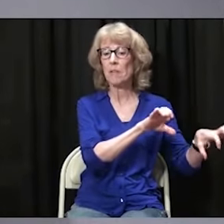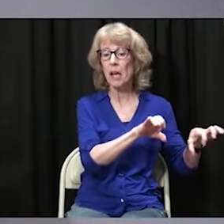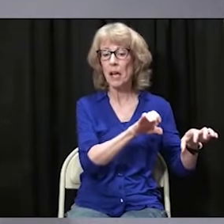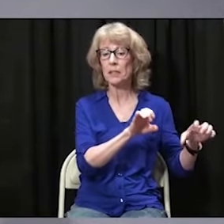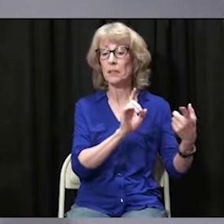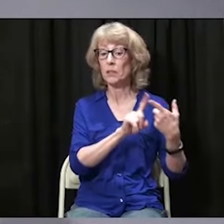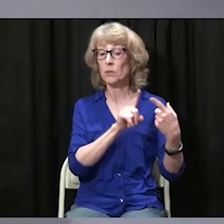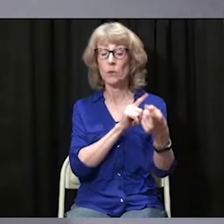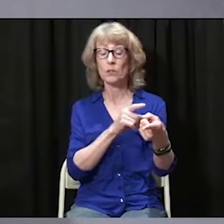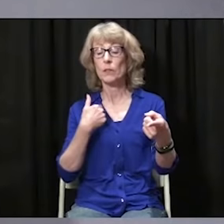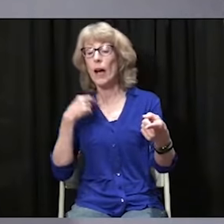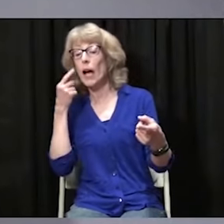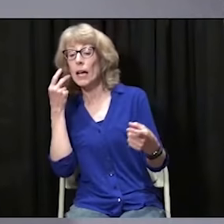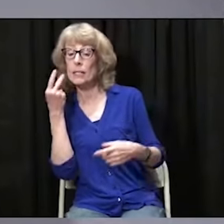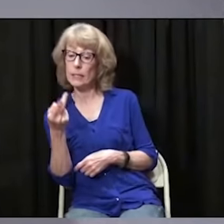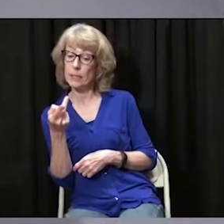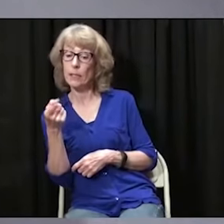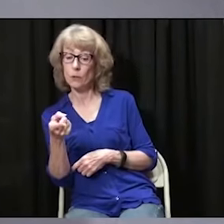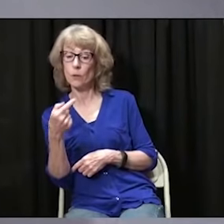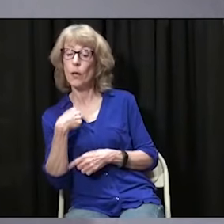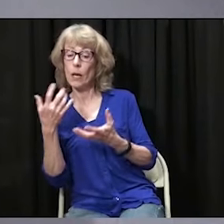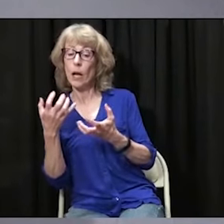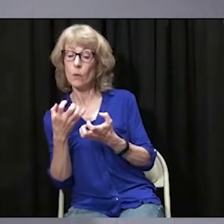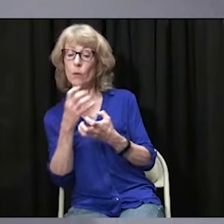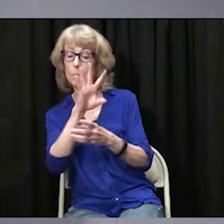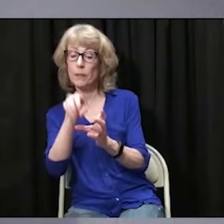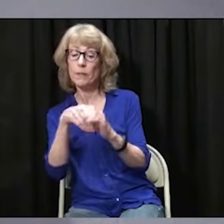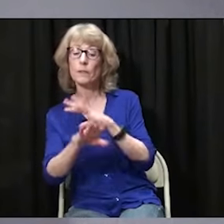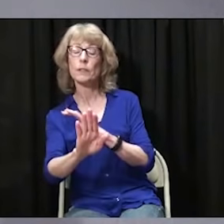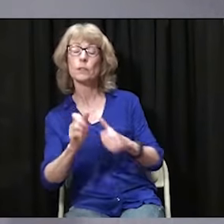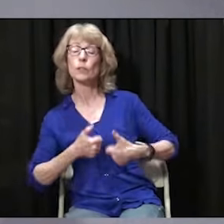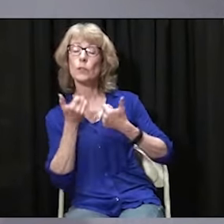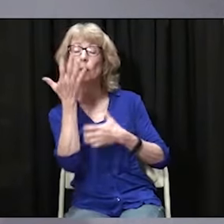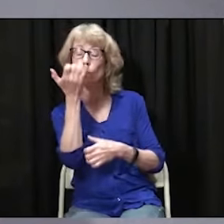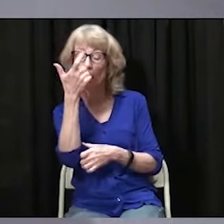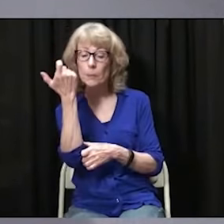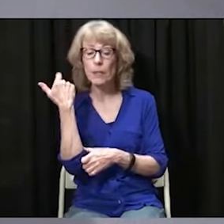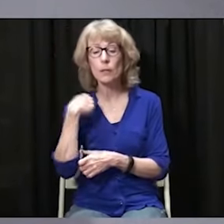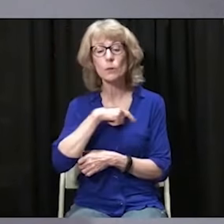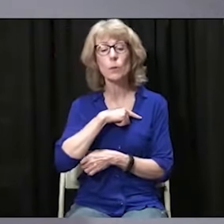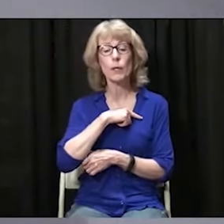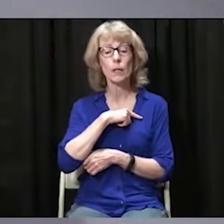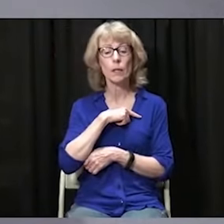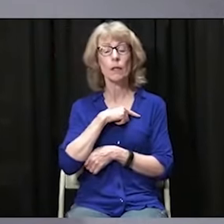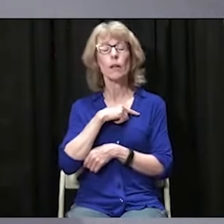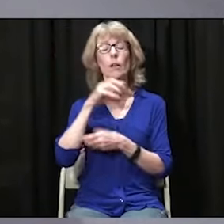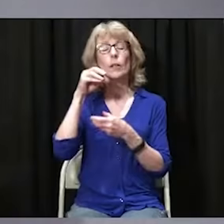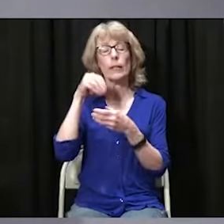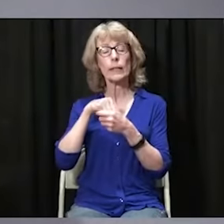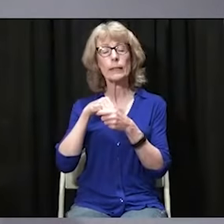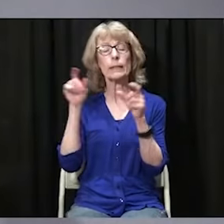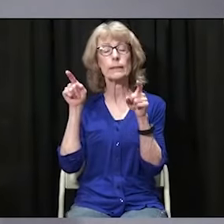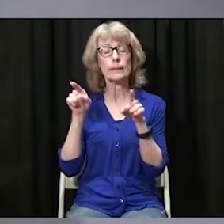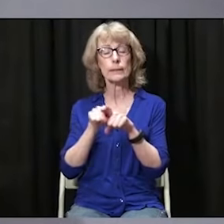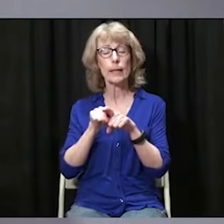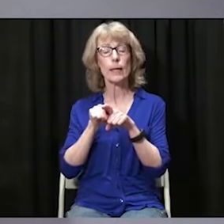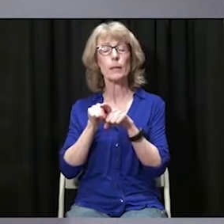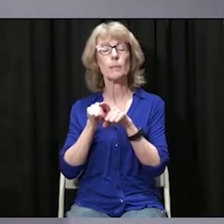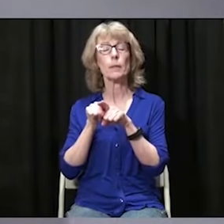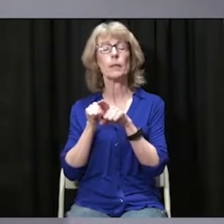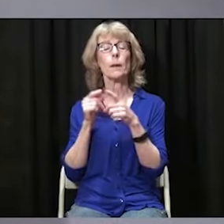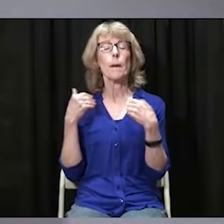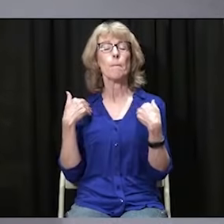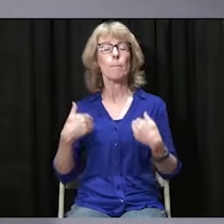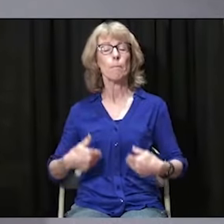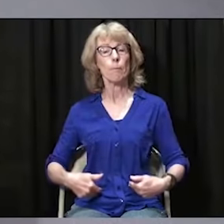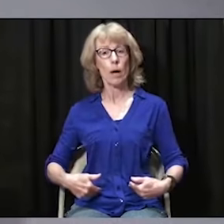I see you. And I want to be part of your life because we are part of the same body. That's your job, to